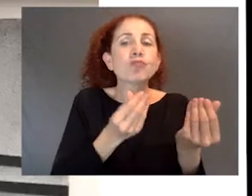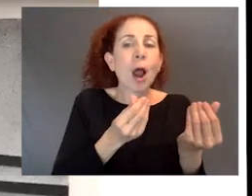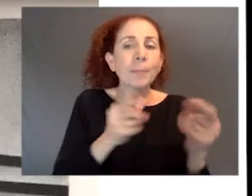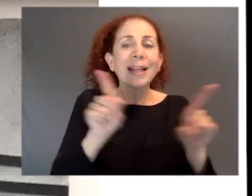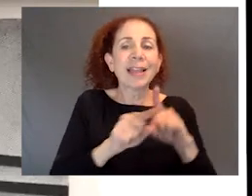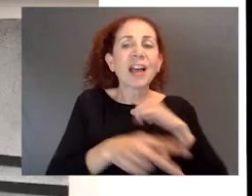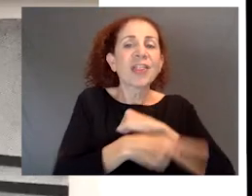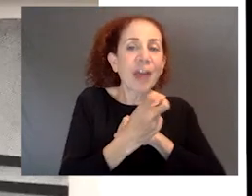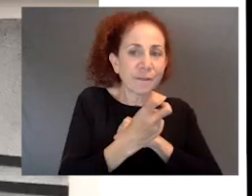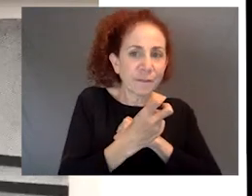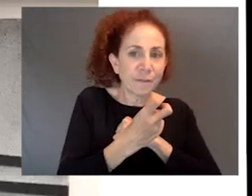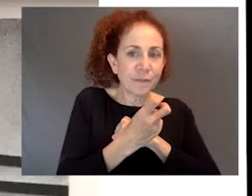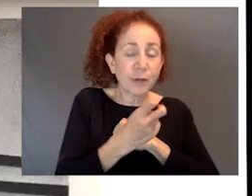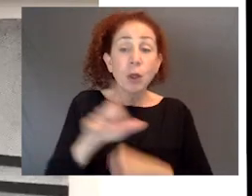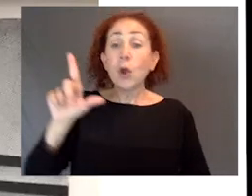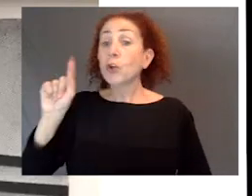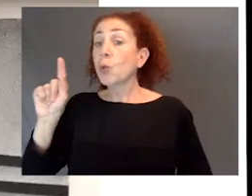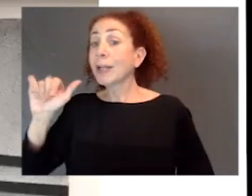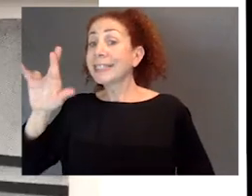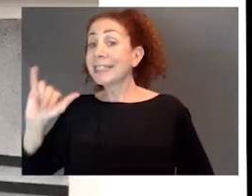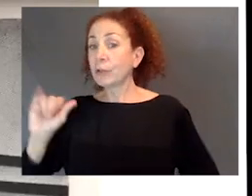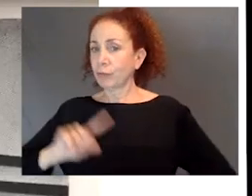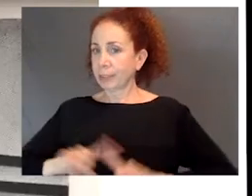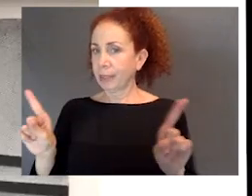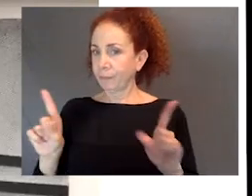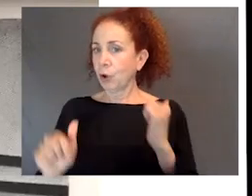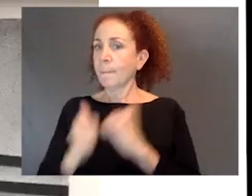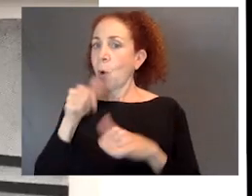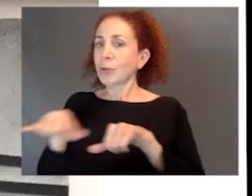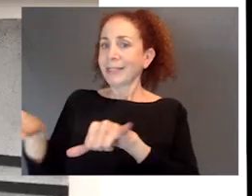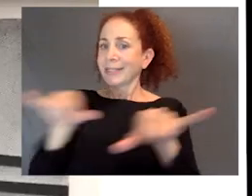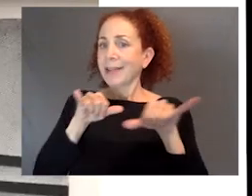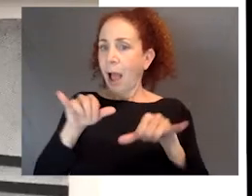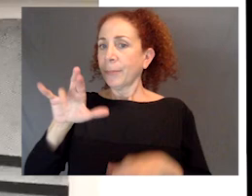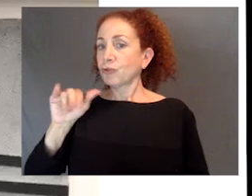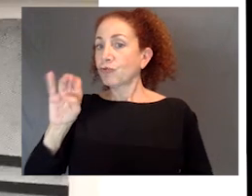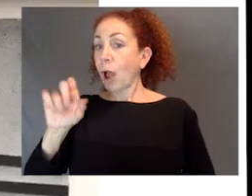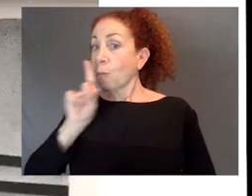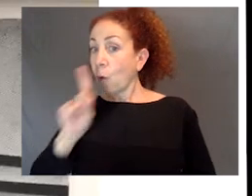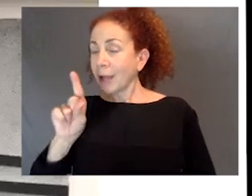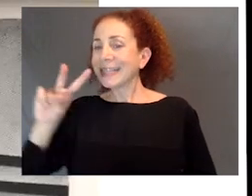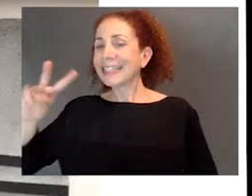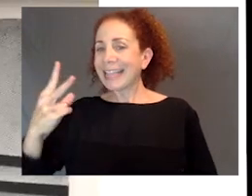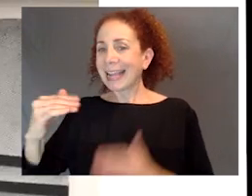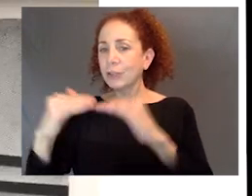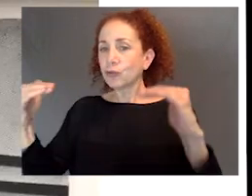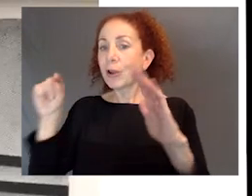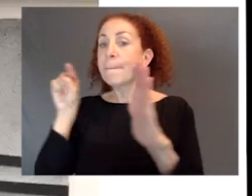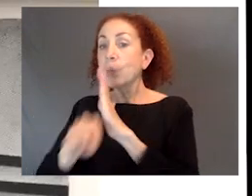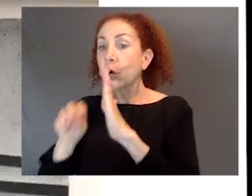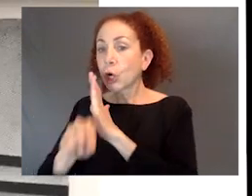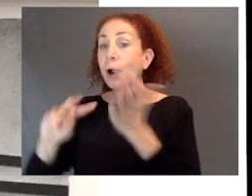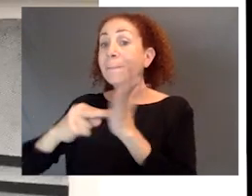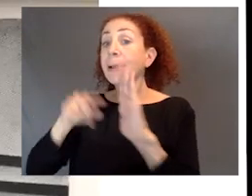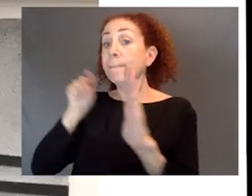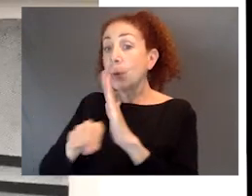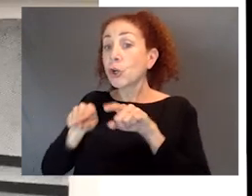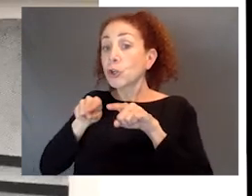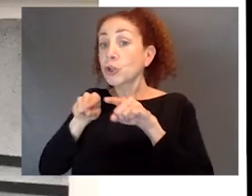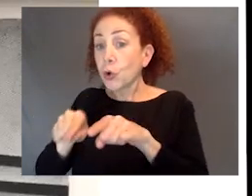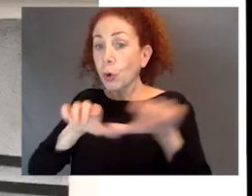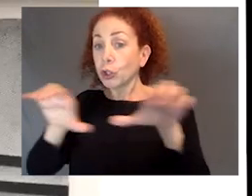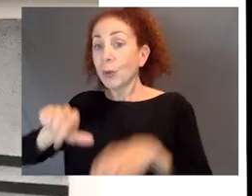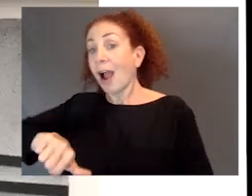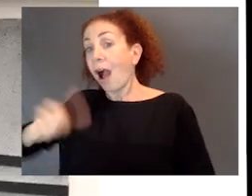property, like theft. But in the 20th century, the most common crime was second-degree murder, which is murder during the course